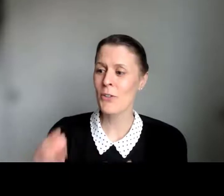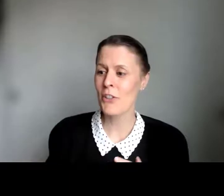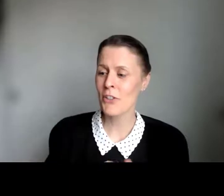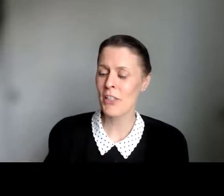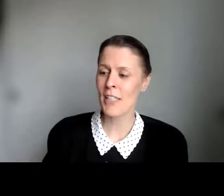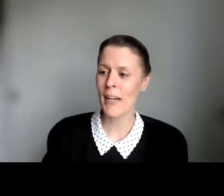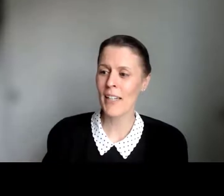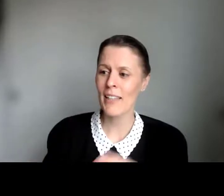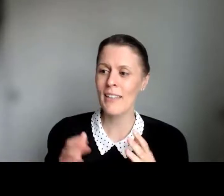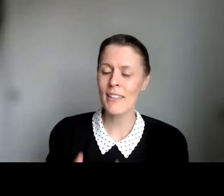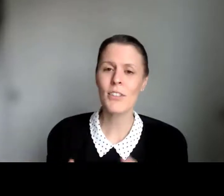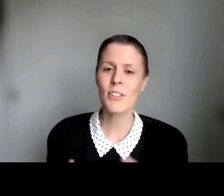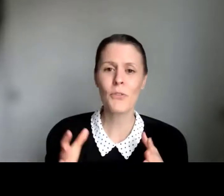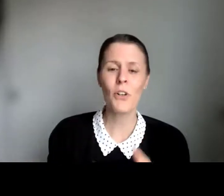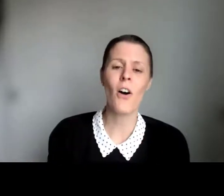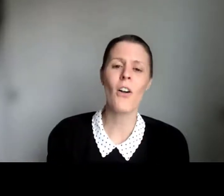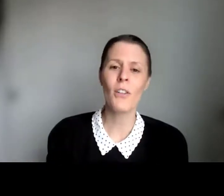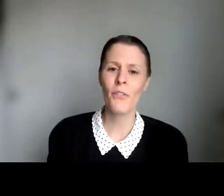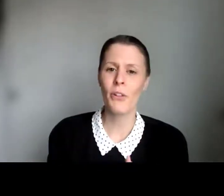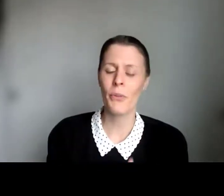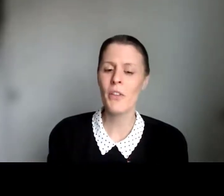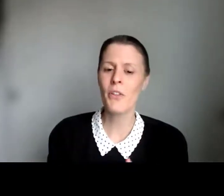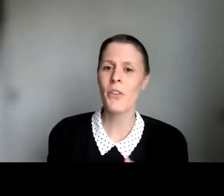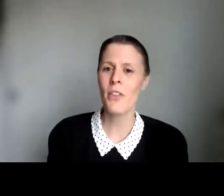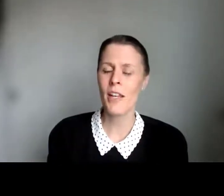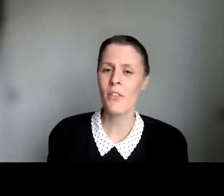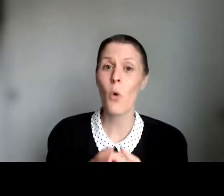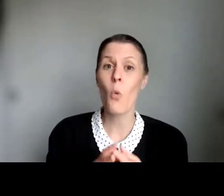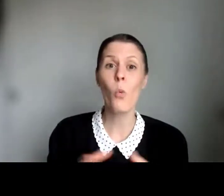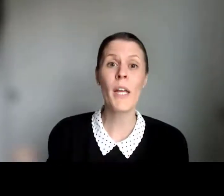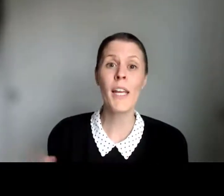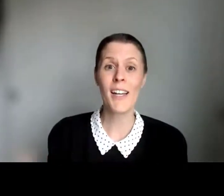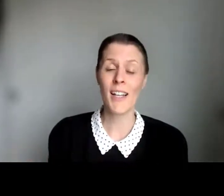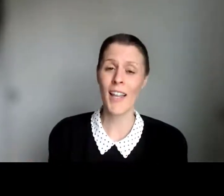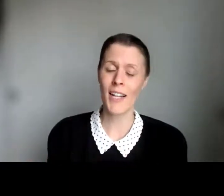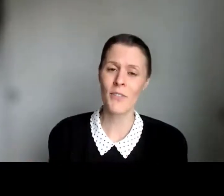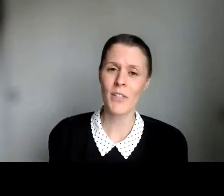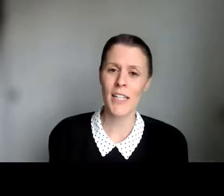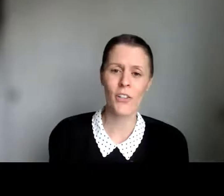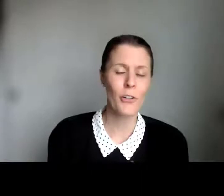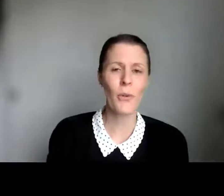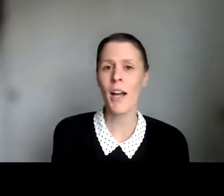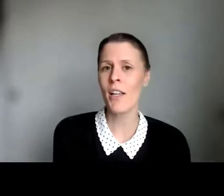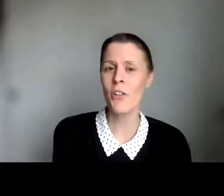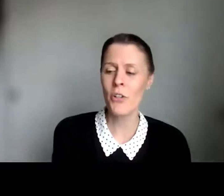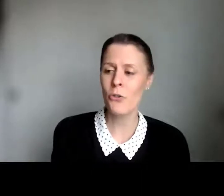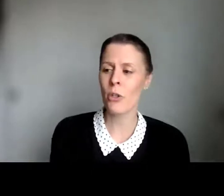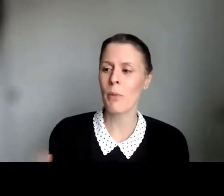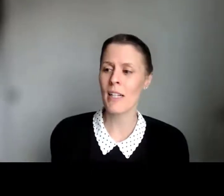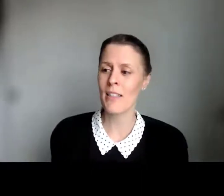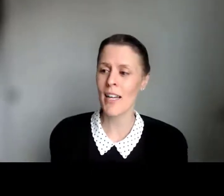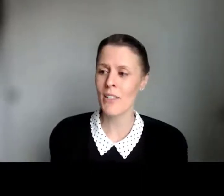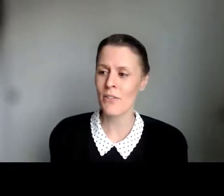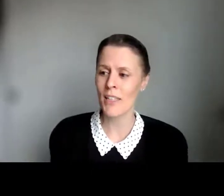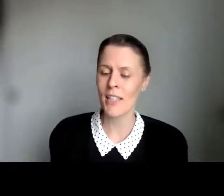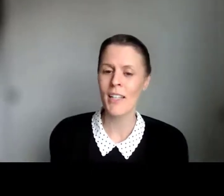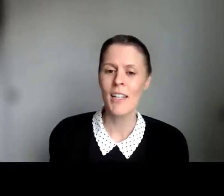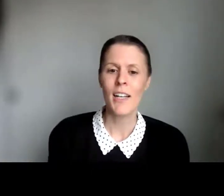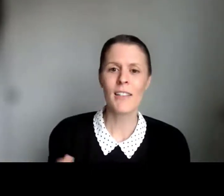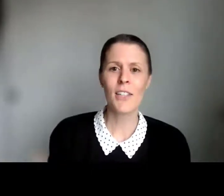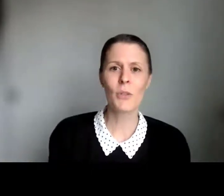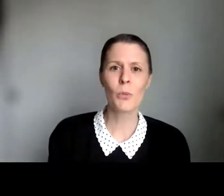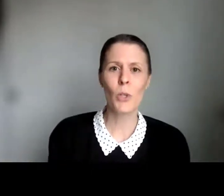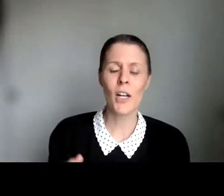So for those that are trickling back in, this is for all of you. These are the things that we collectively can do, not individually, but